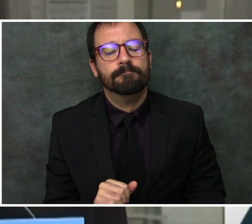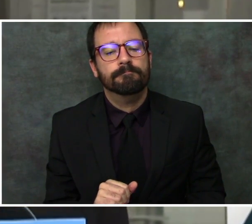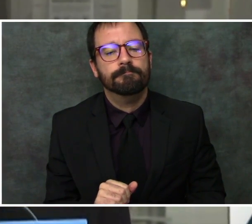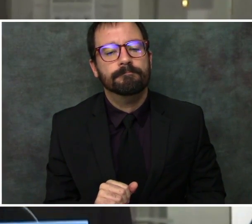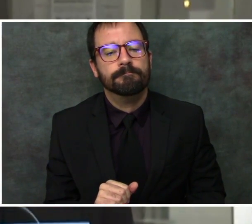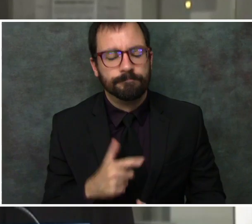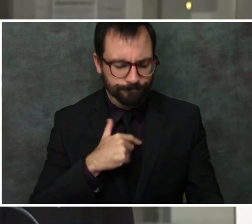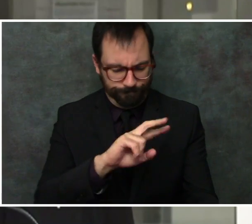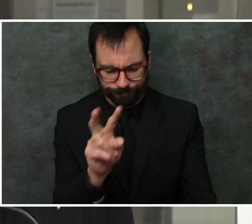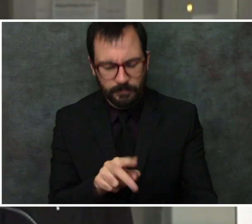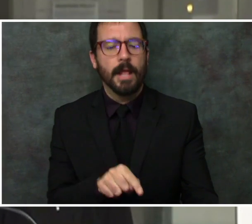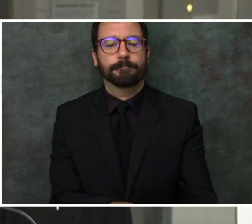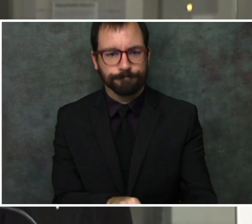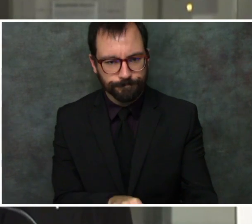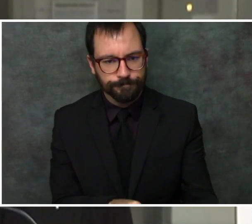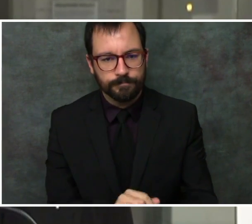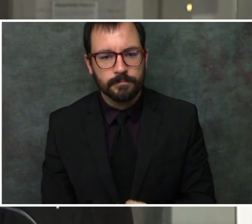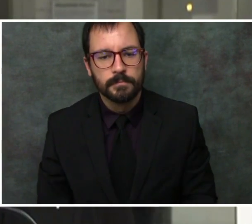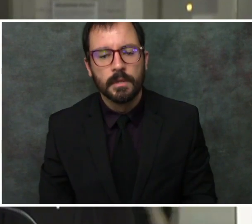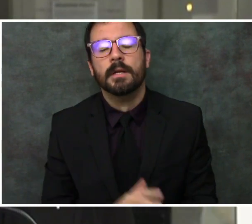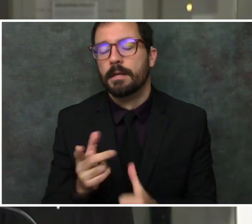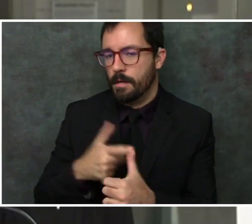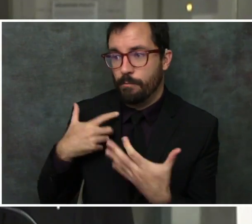Just give me 1 second here to find my place again.